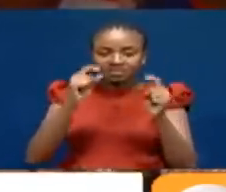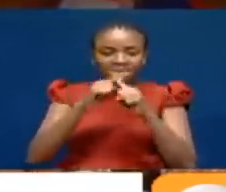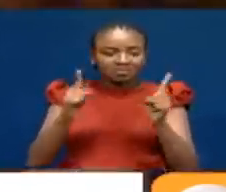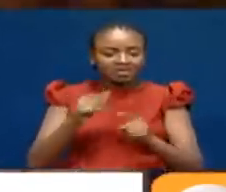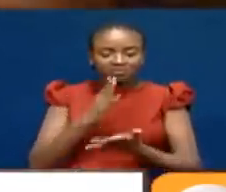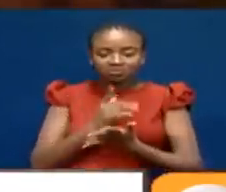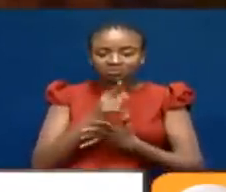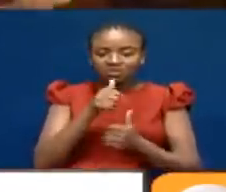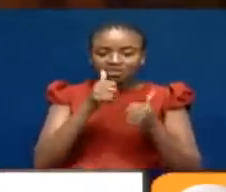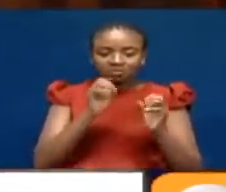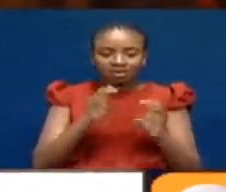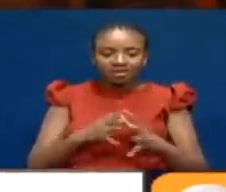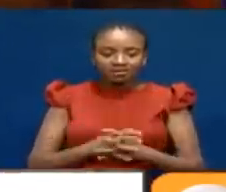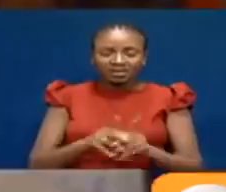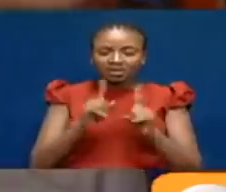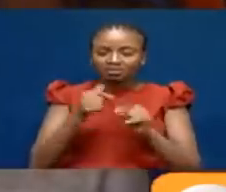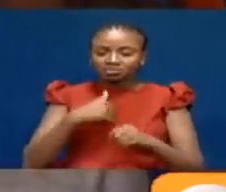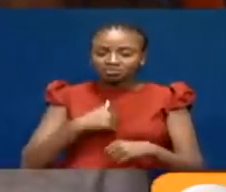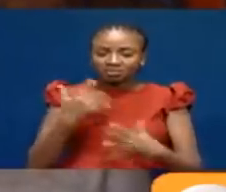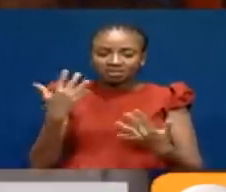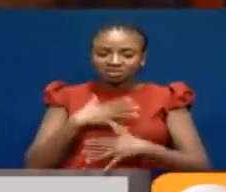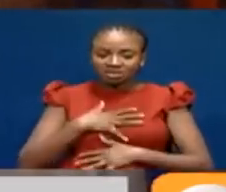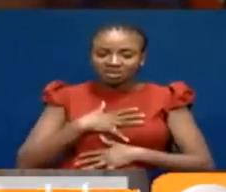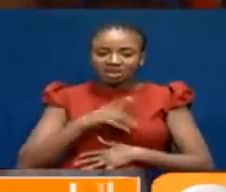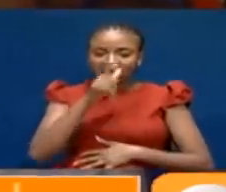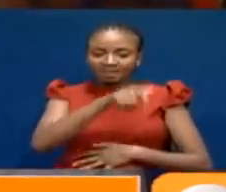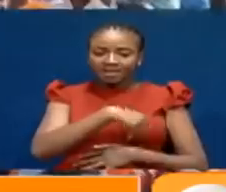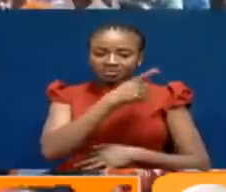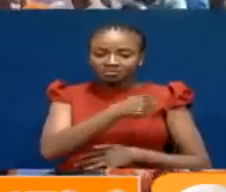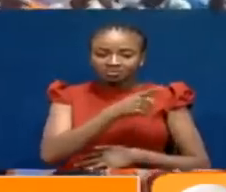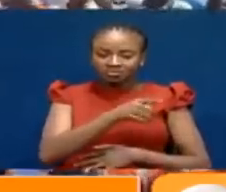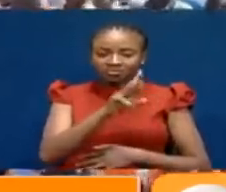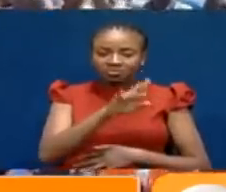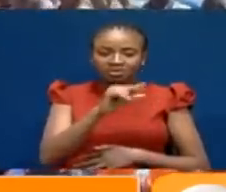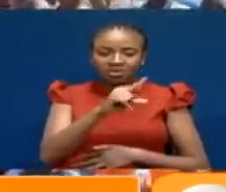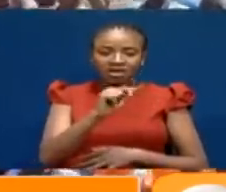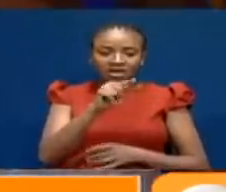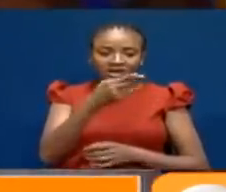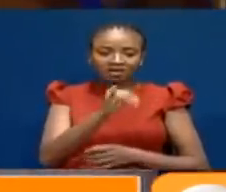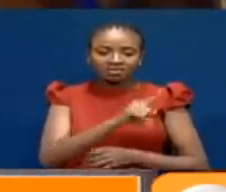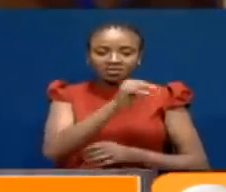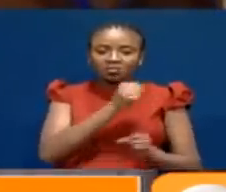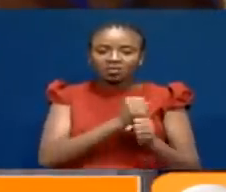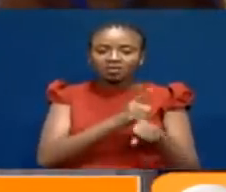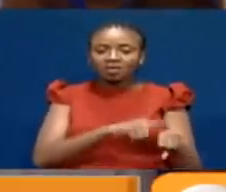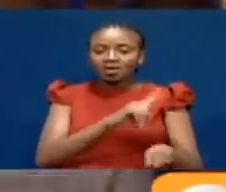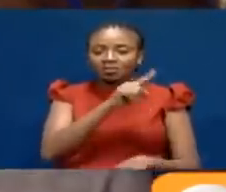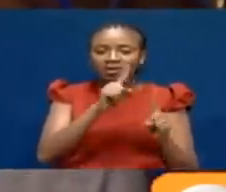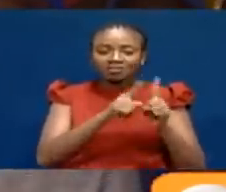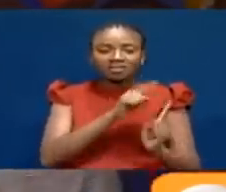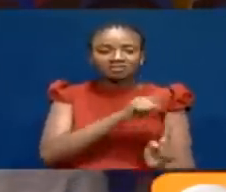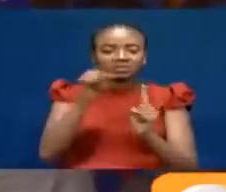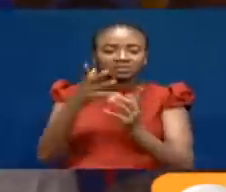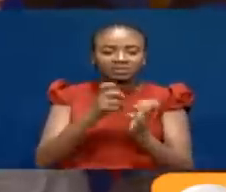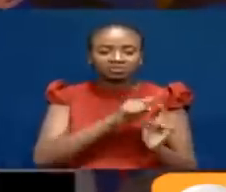sana siku dagani. Mimi nashangaa. Hii mtu anaitwa Rigathi Gachagua atafanya kazi saa ngapi na tunamhitaji kotini kila